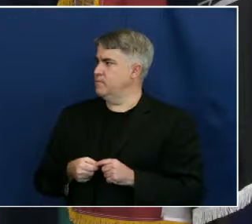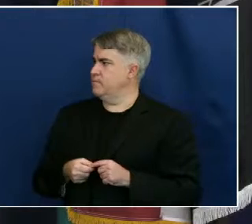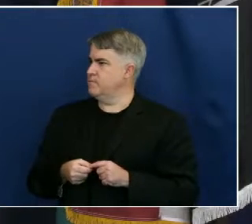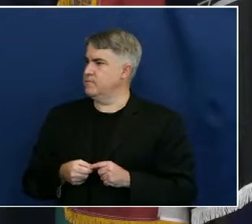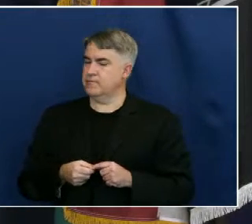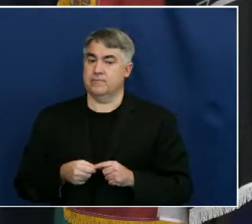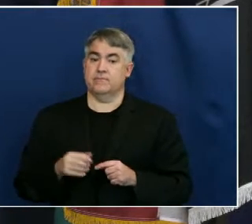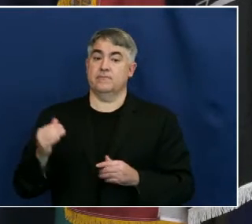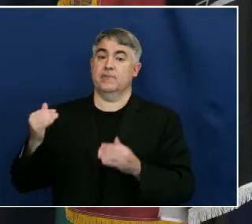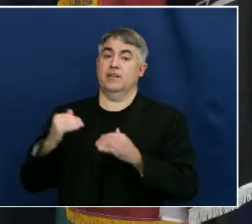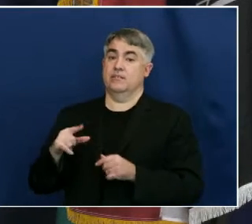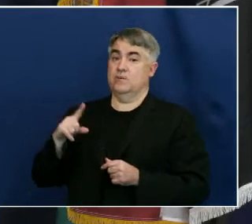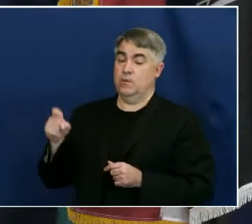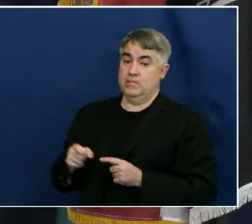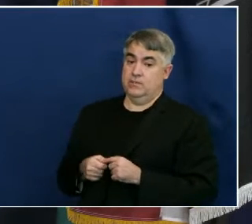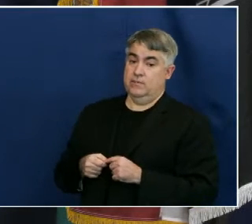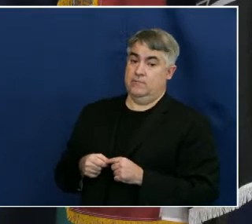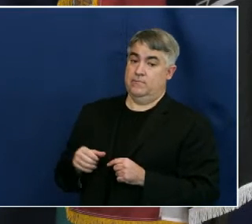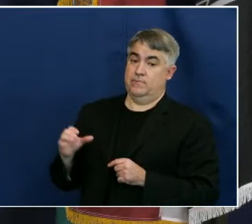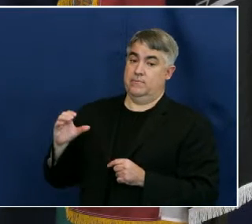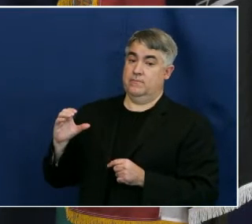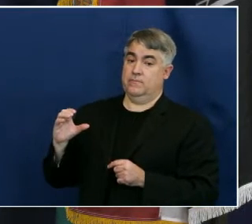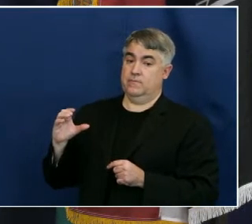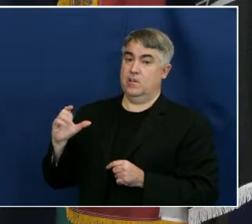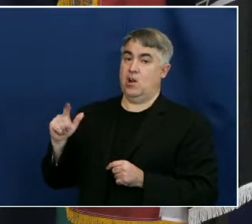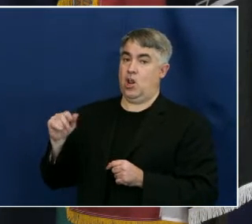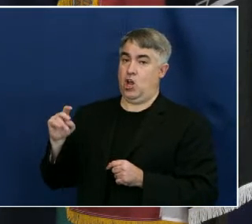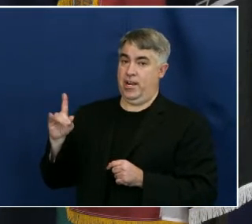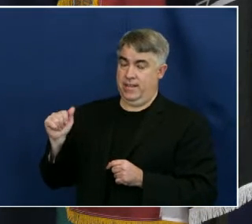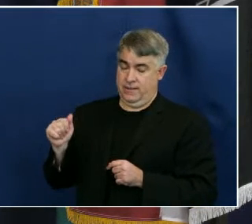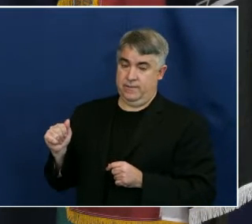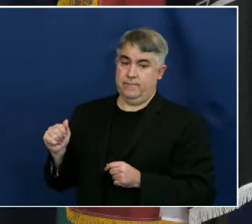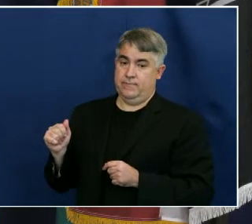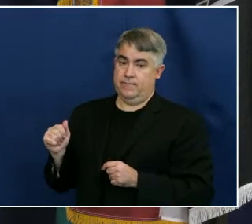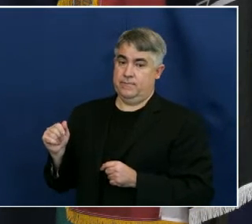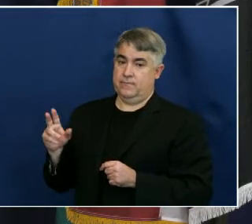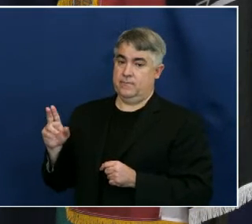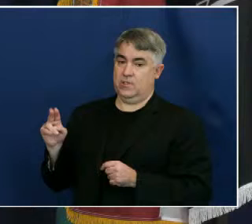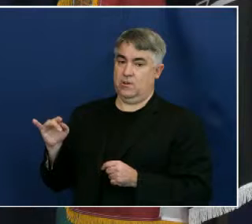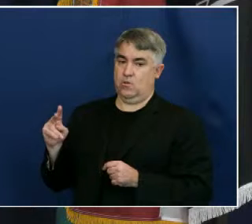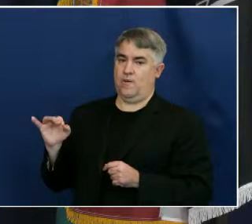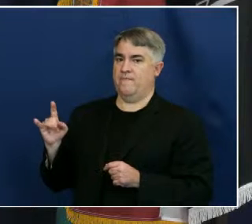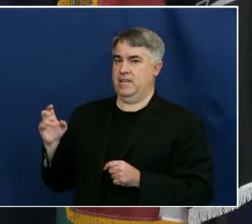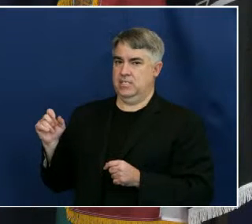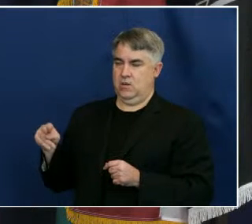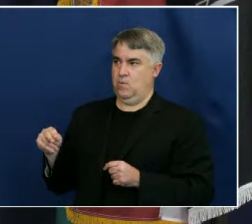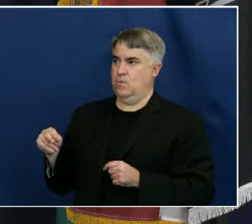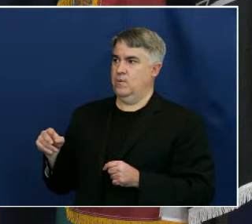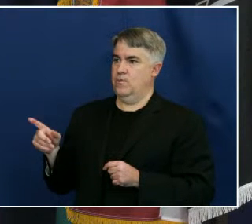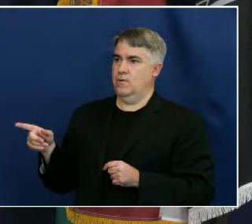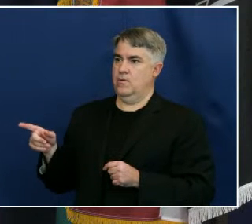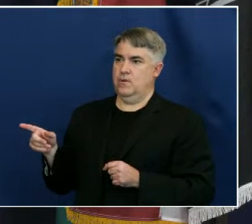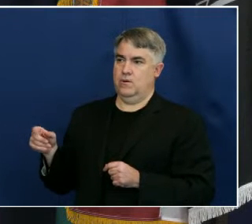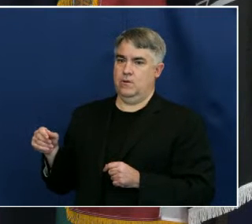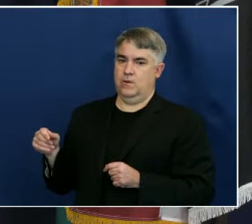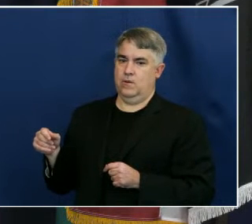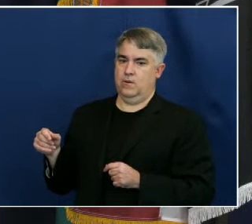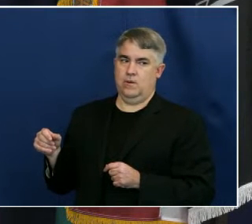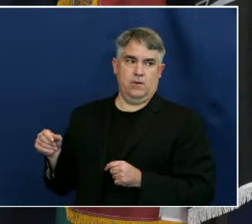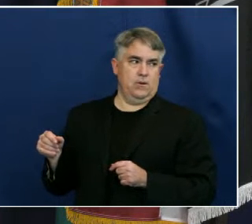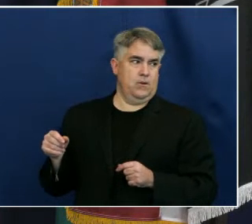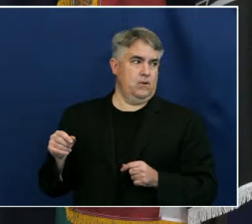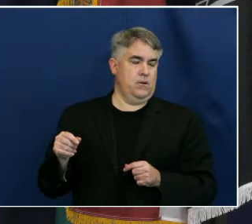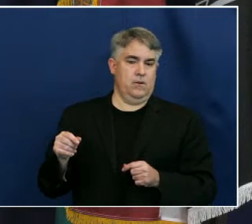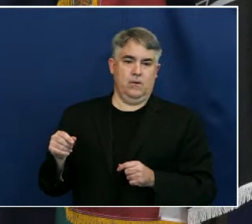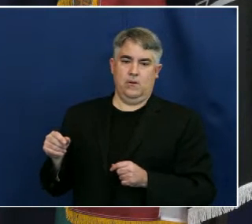This question is from Claudia Bucio with Univision, and she's asking for the question to be